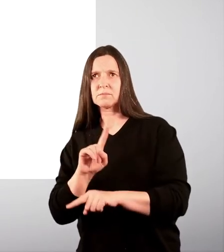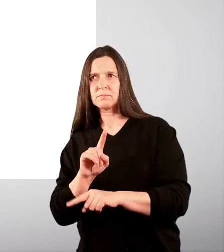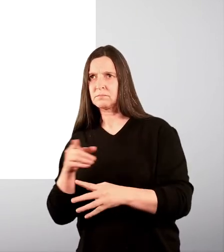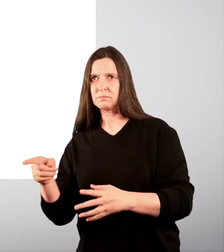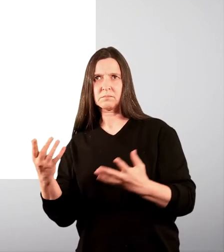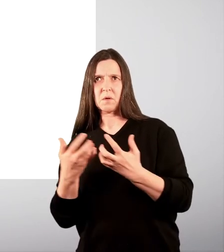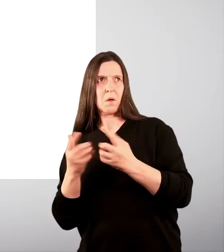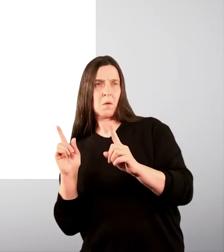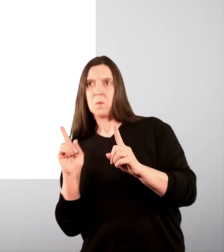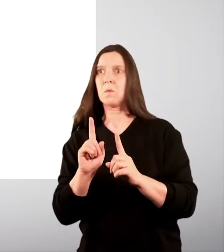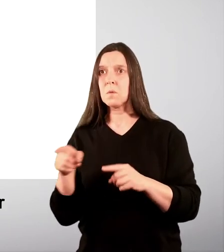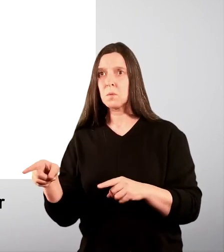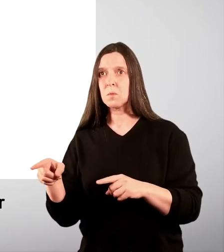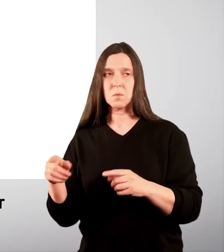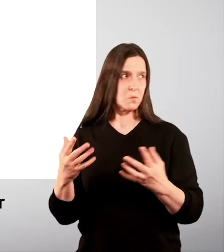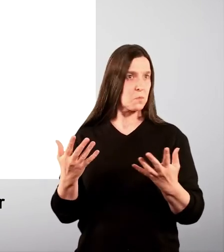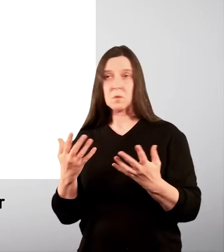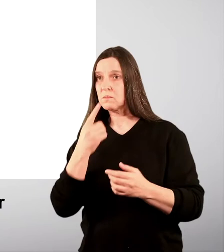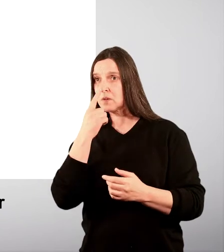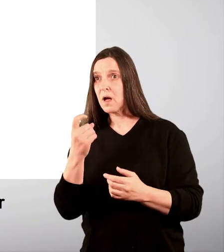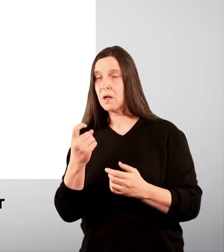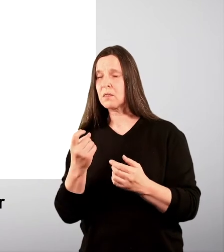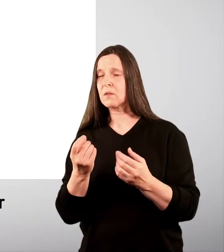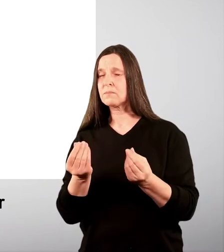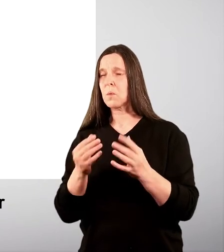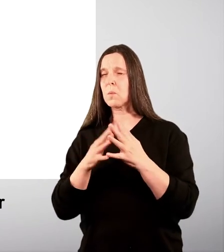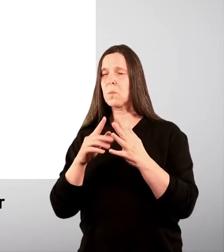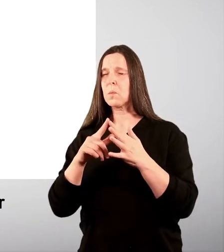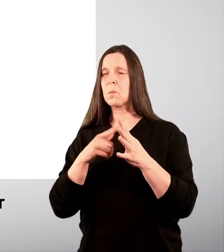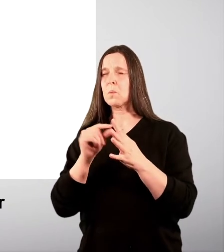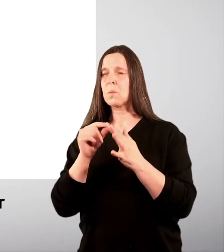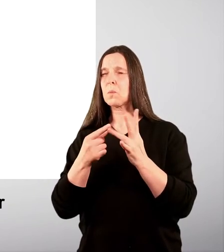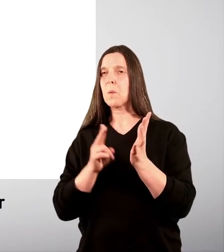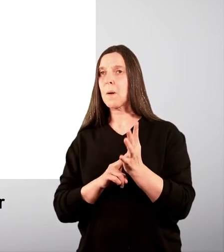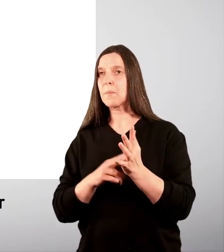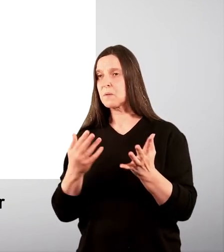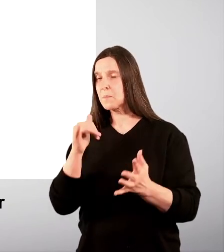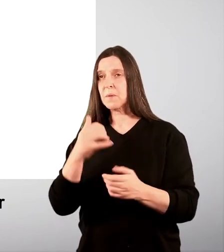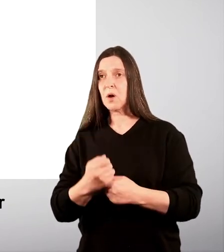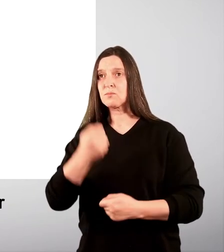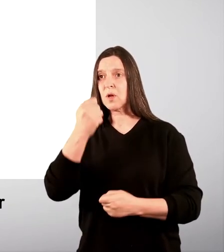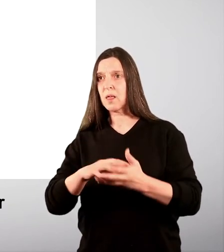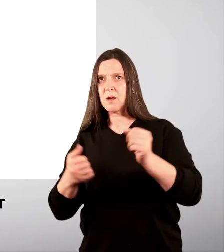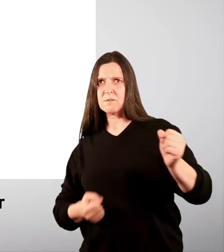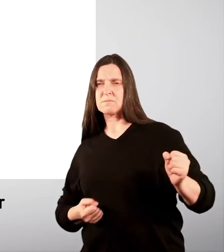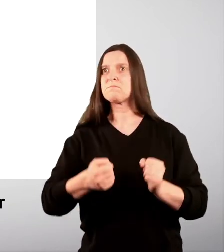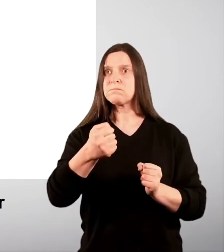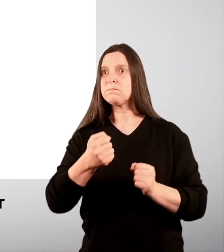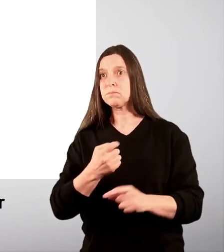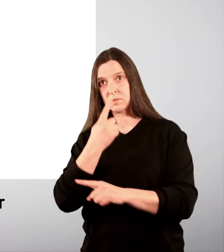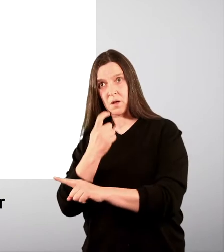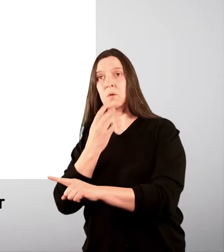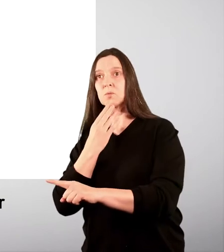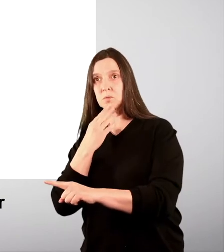Doris decided to attack Boris, what can Boris do to defend himself? Well, as her blows